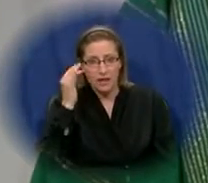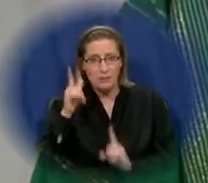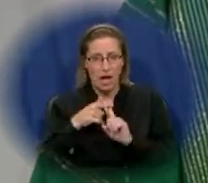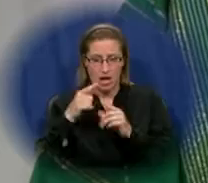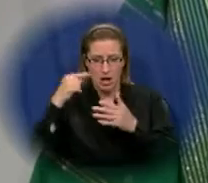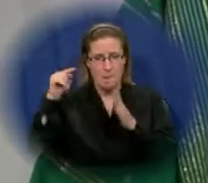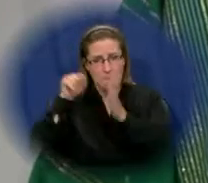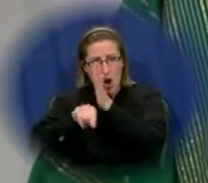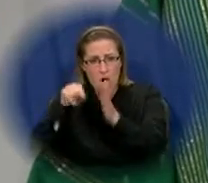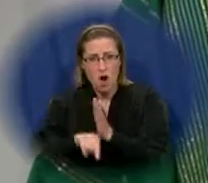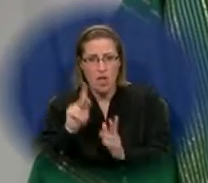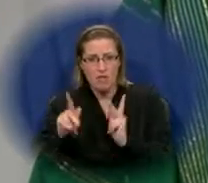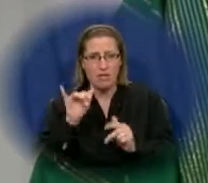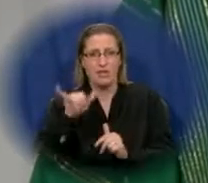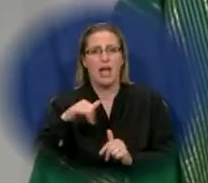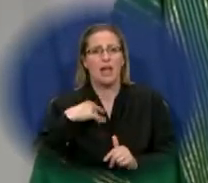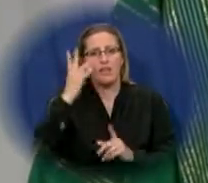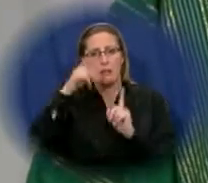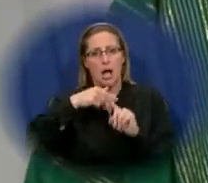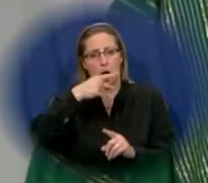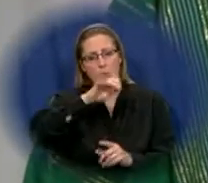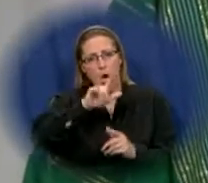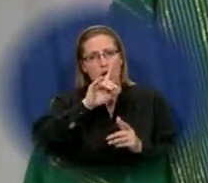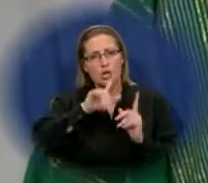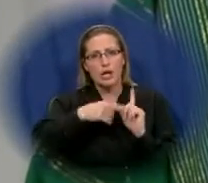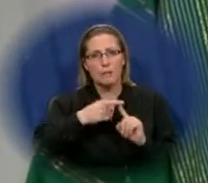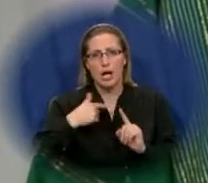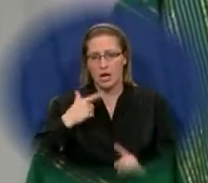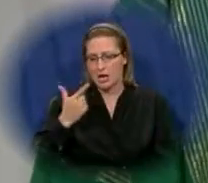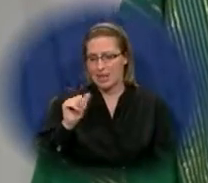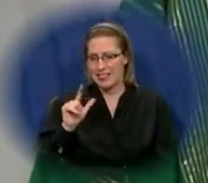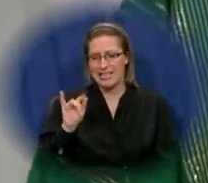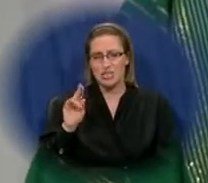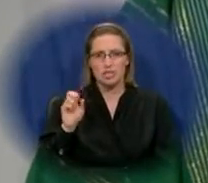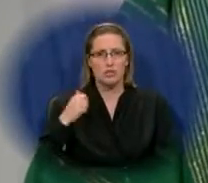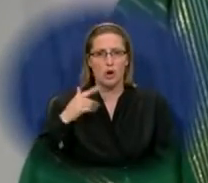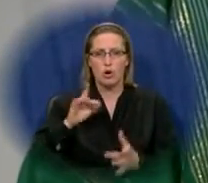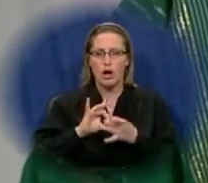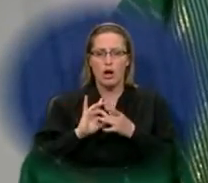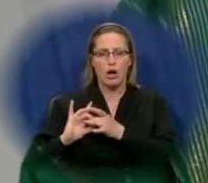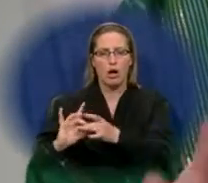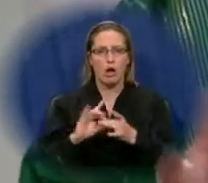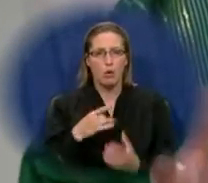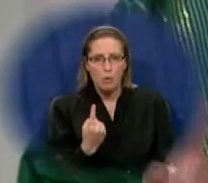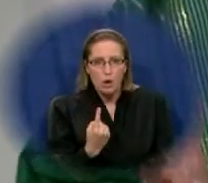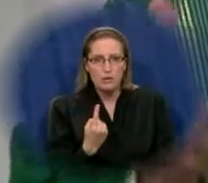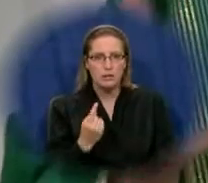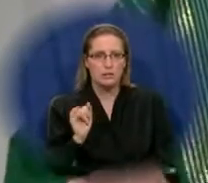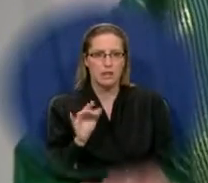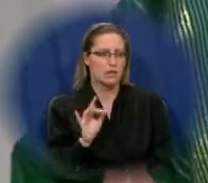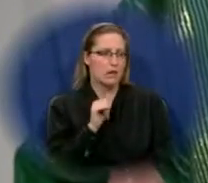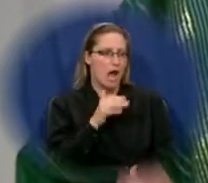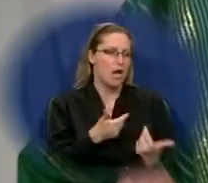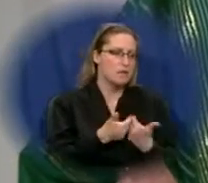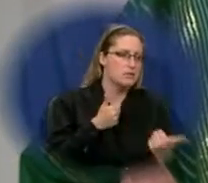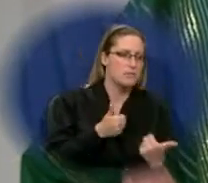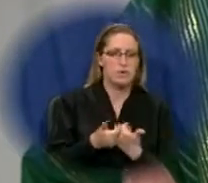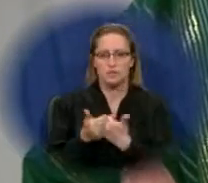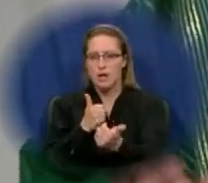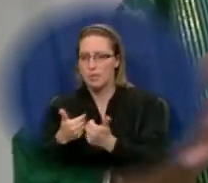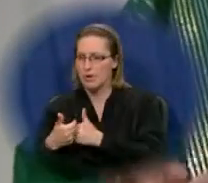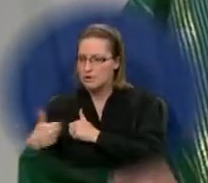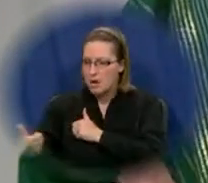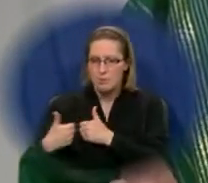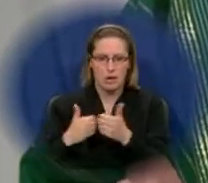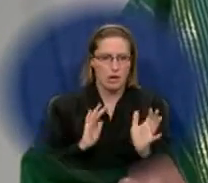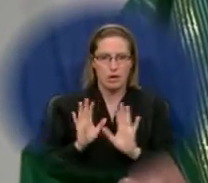in the second reading to the Galatians, that we are all one. There's no such thing as divisiveness. There's no such thing as prejudice.